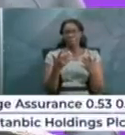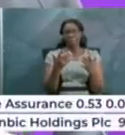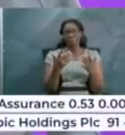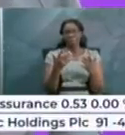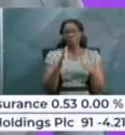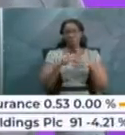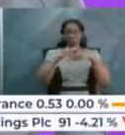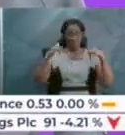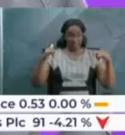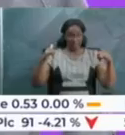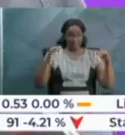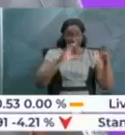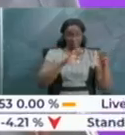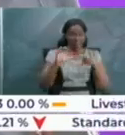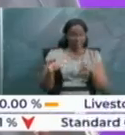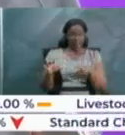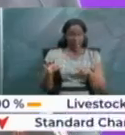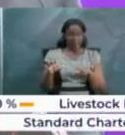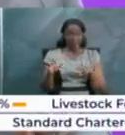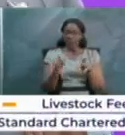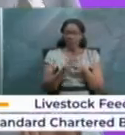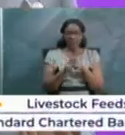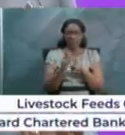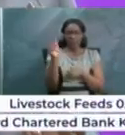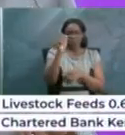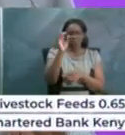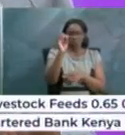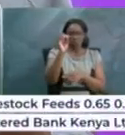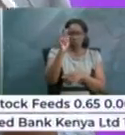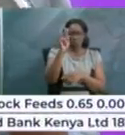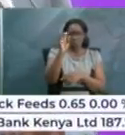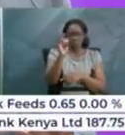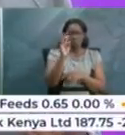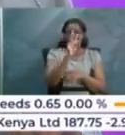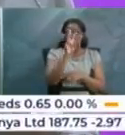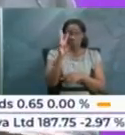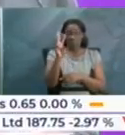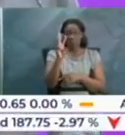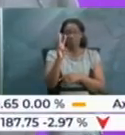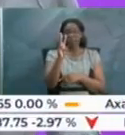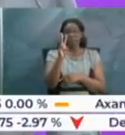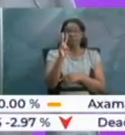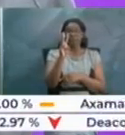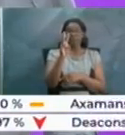The online market, still for SOKO. The website is